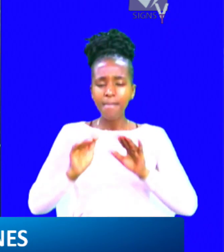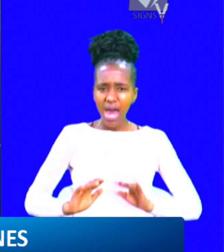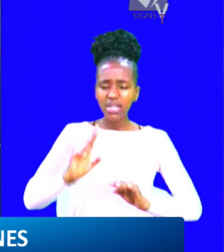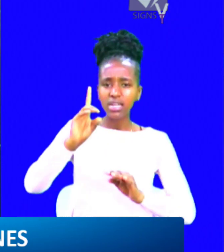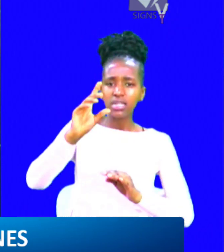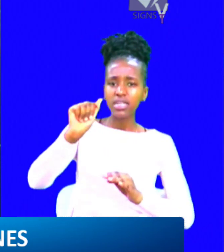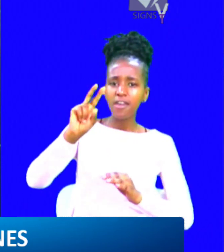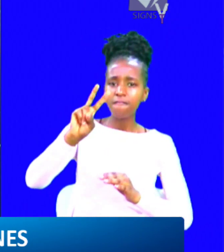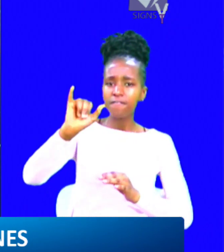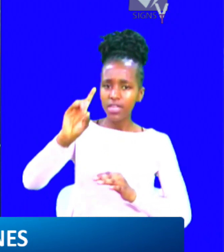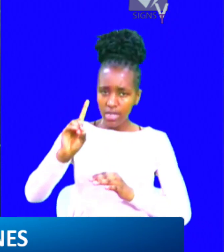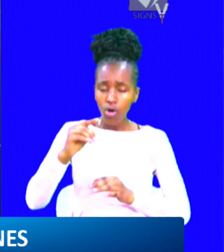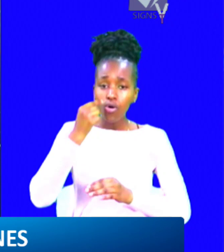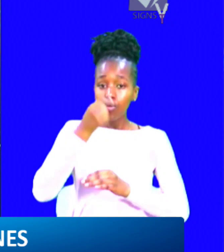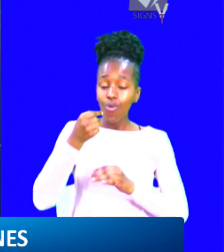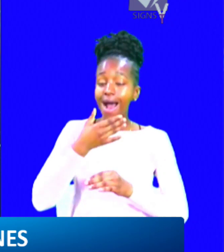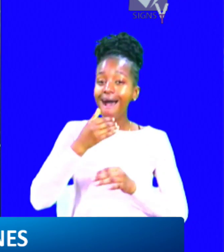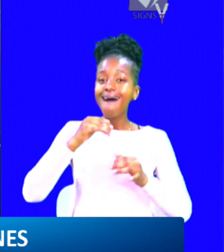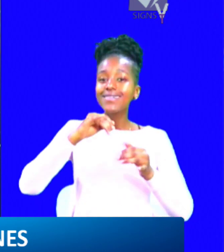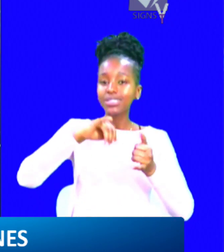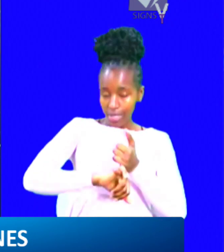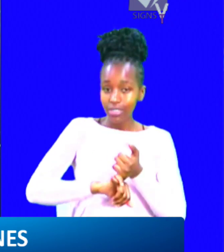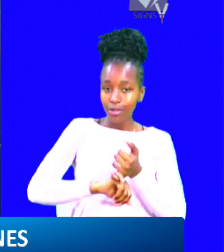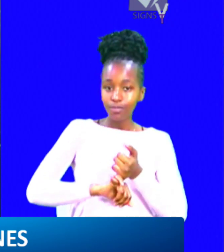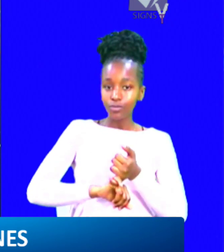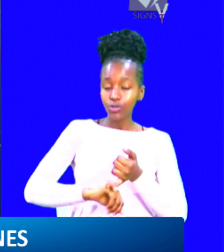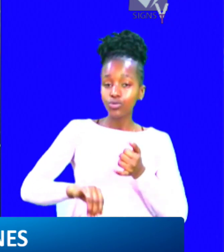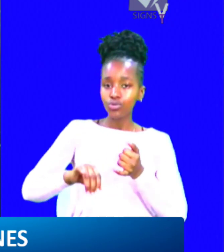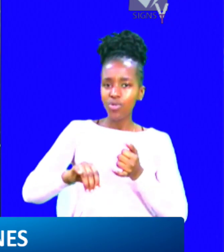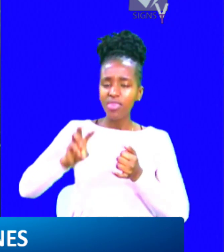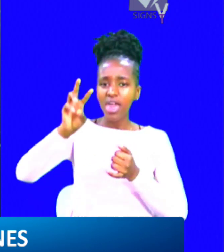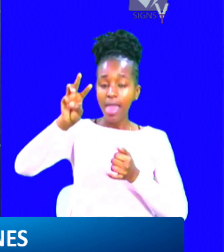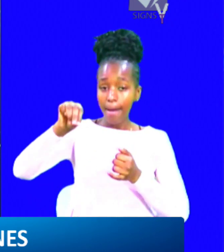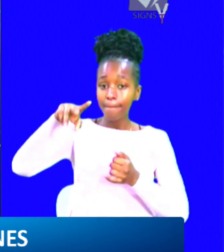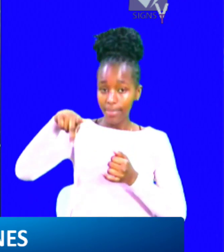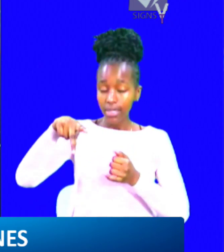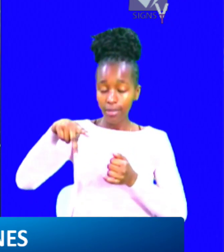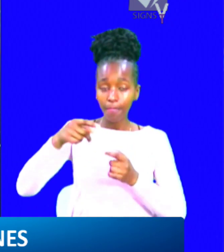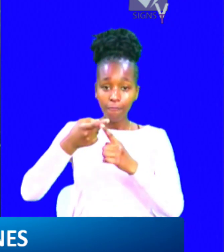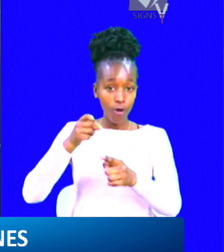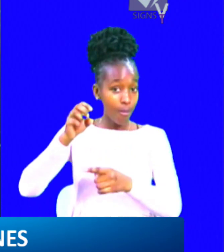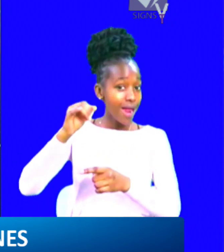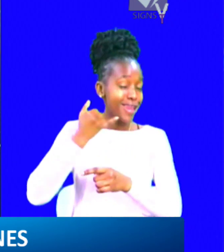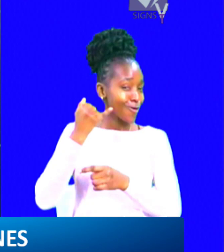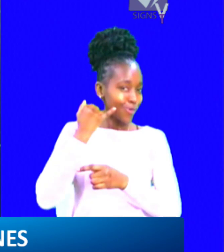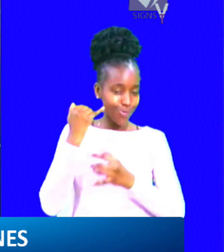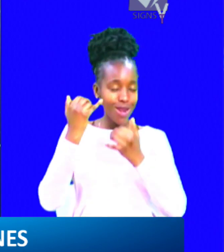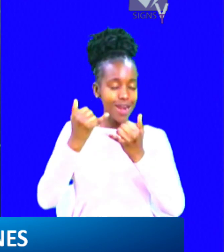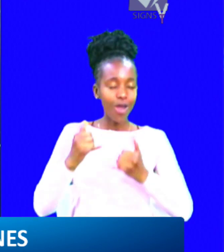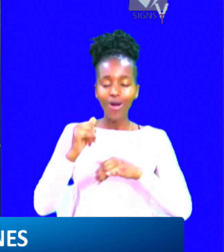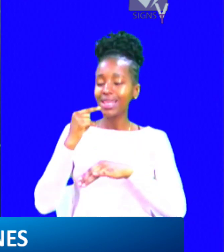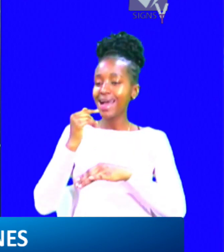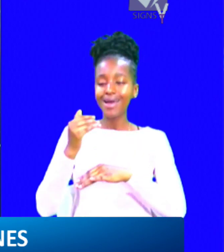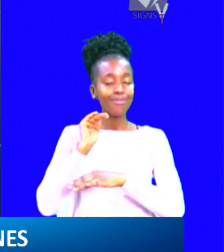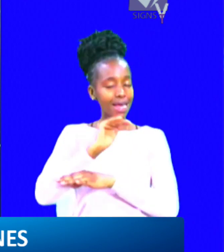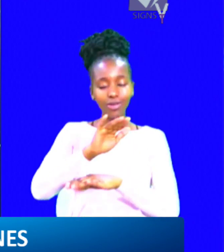husband to Njoro MP Charity Kadhambi. Now President William Ruto used the ceremony to call on Kenyans to allow him time